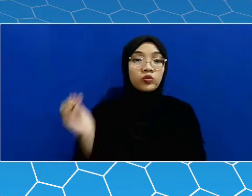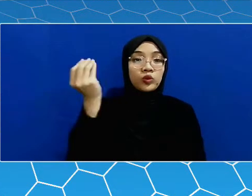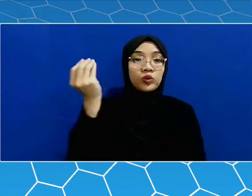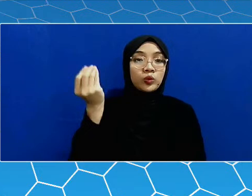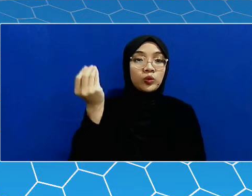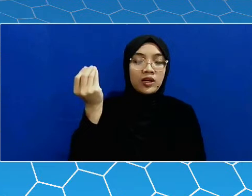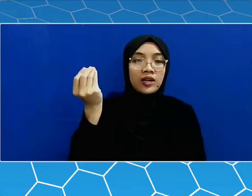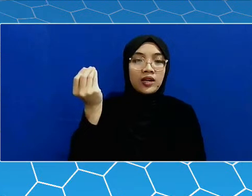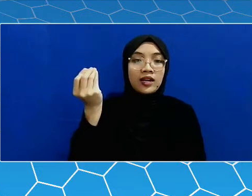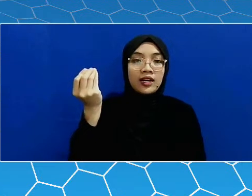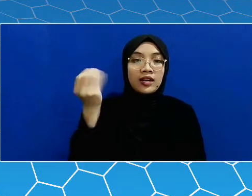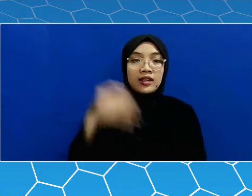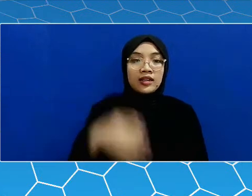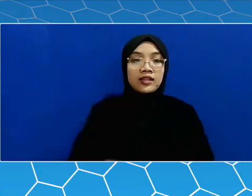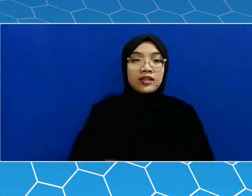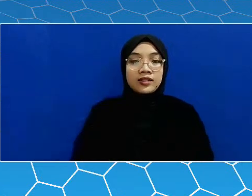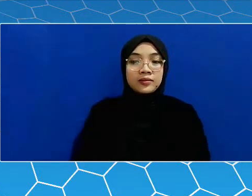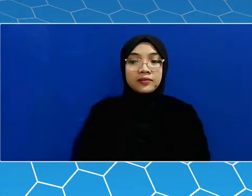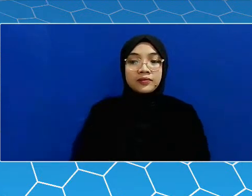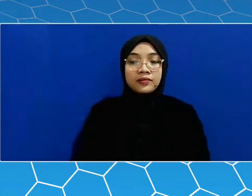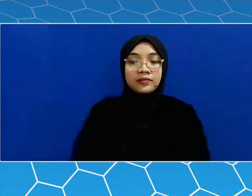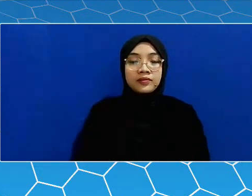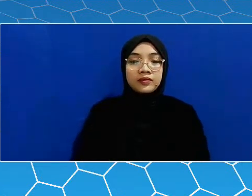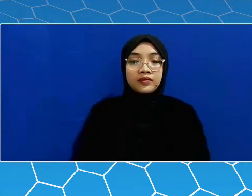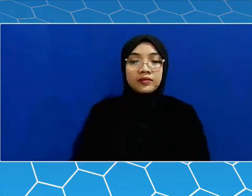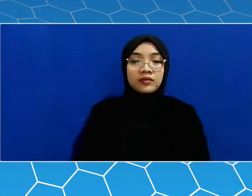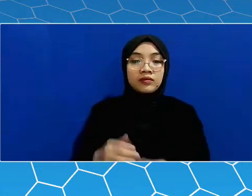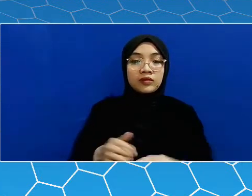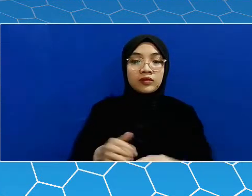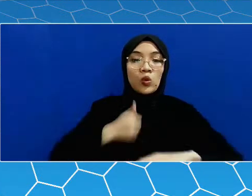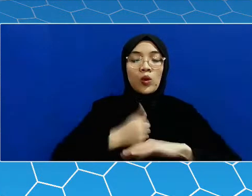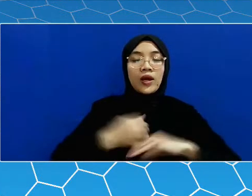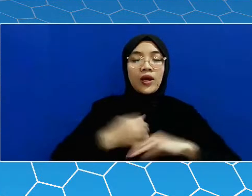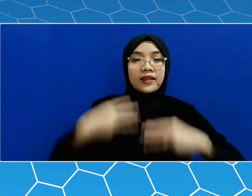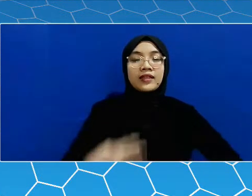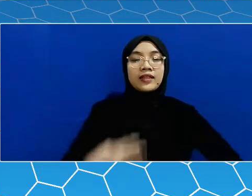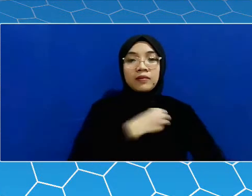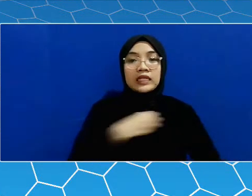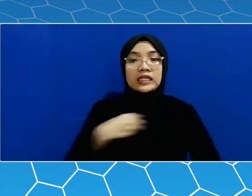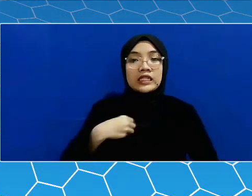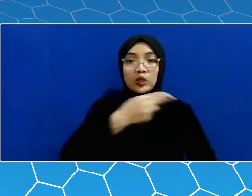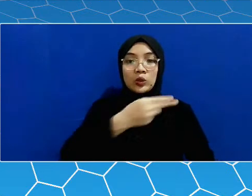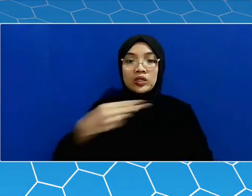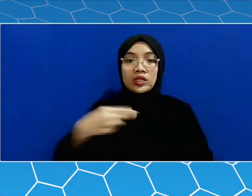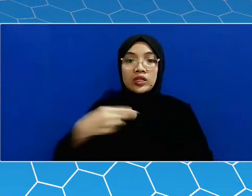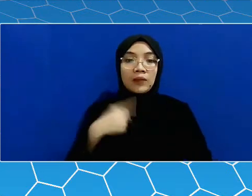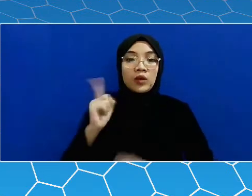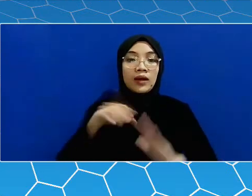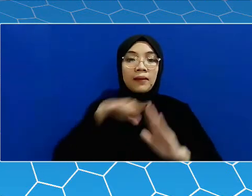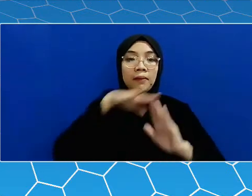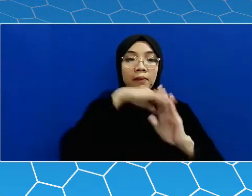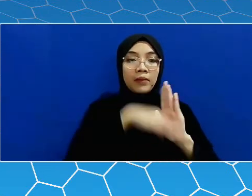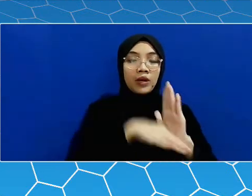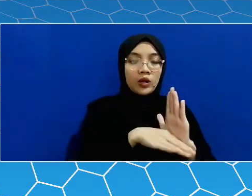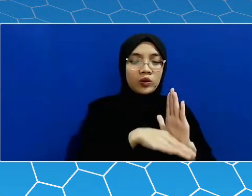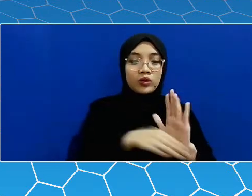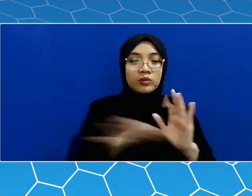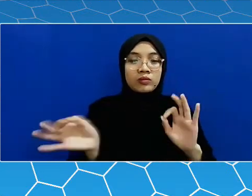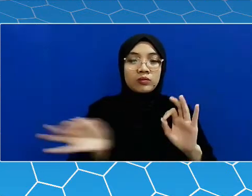Board, we also provide the regulation for the Indonesian telemedicine approach. Slide.